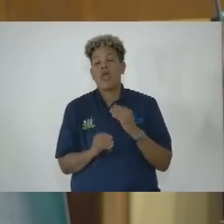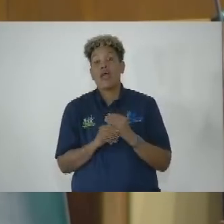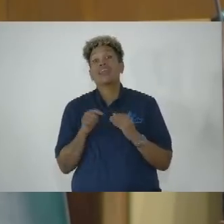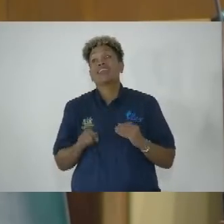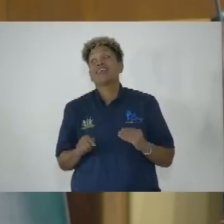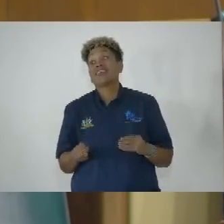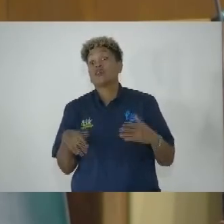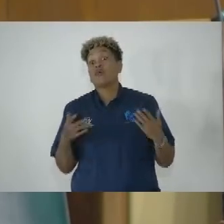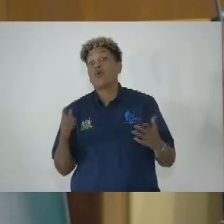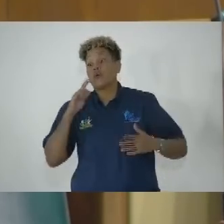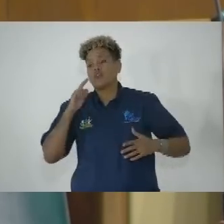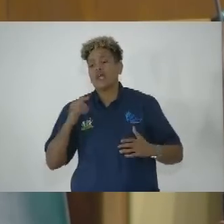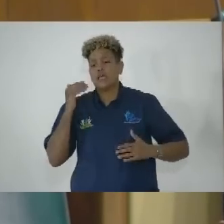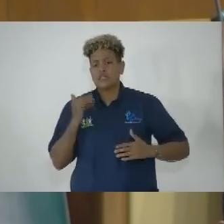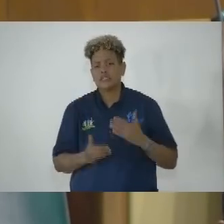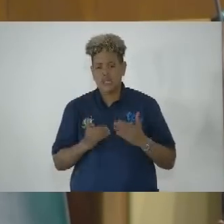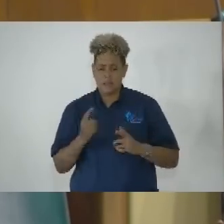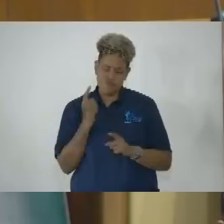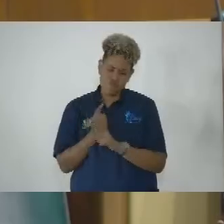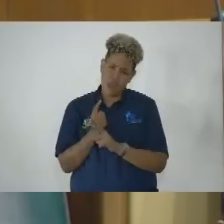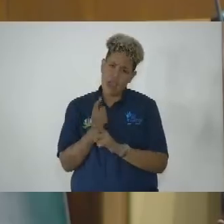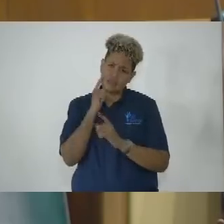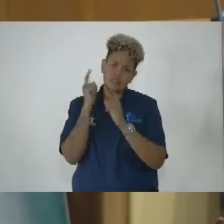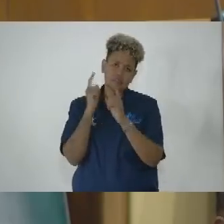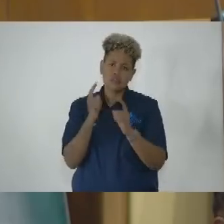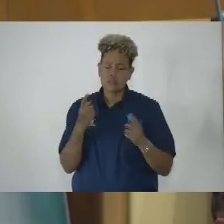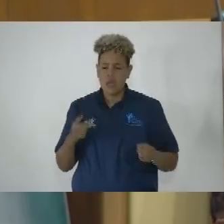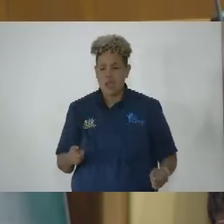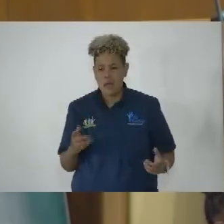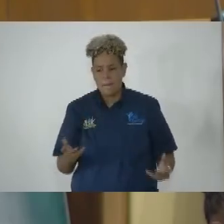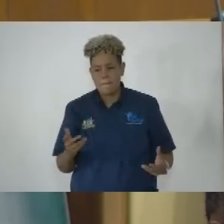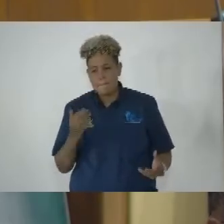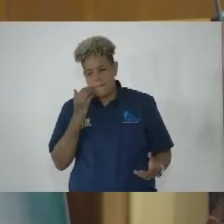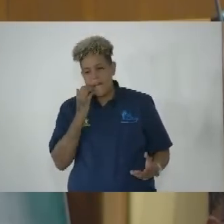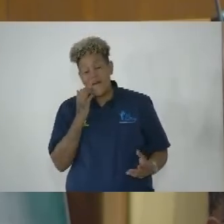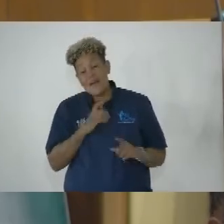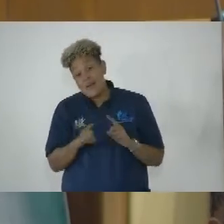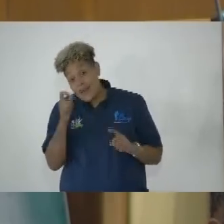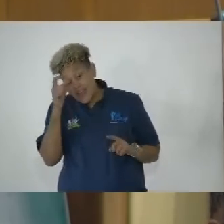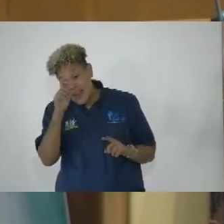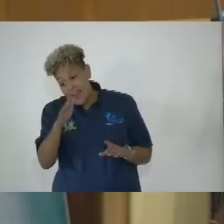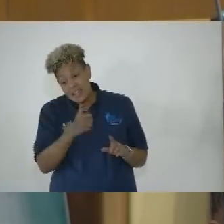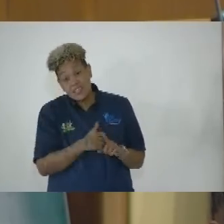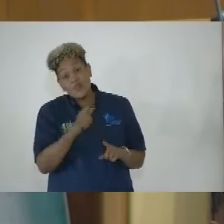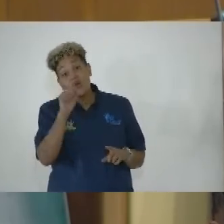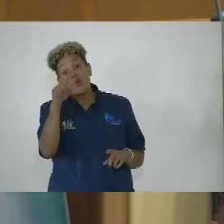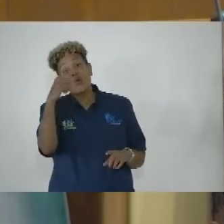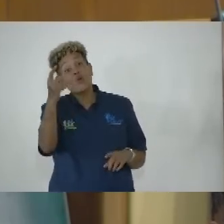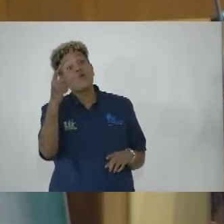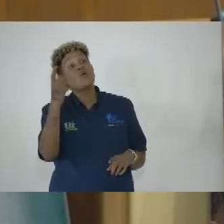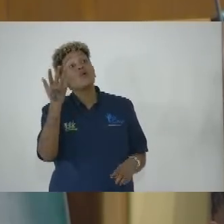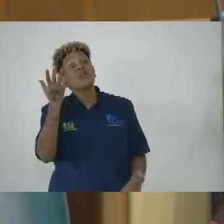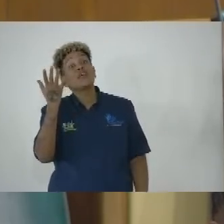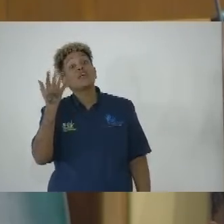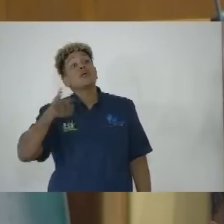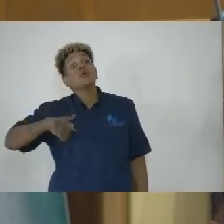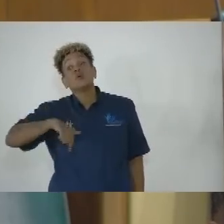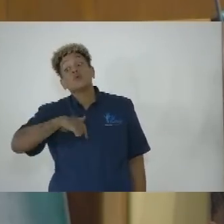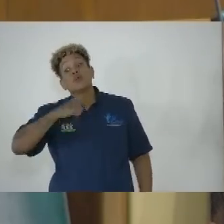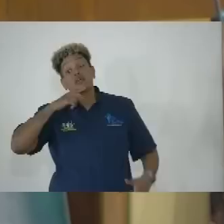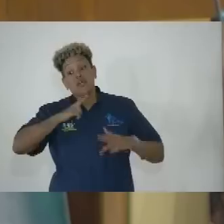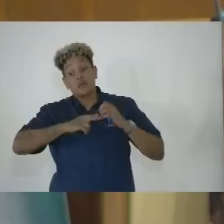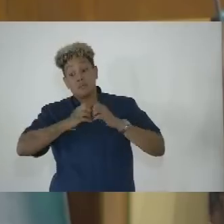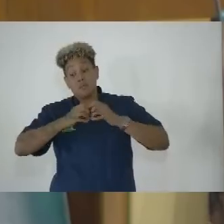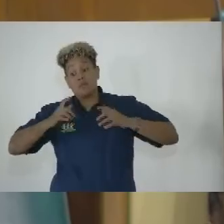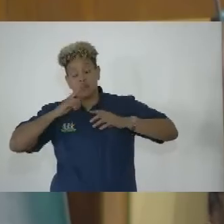is a step in the right direction. But unless we build out